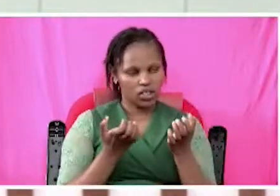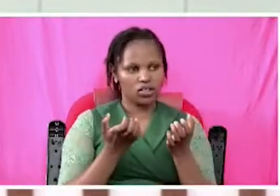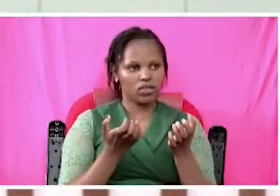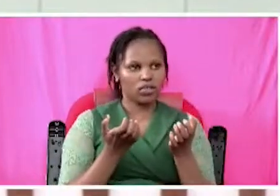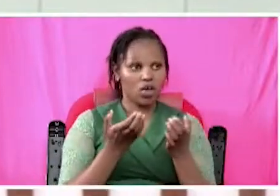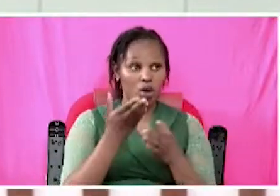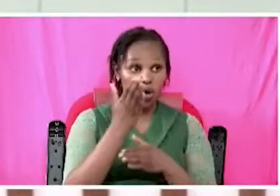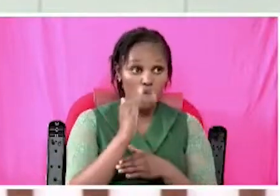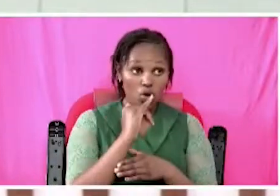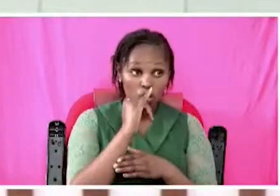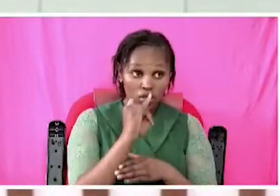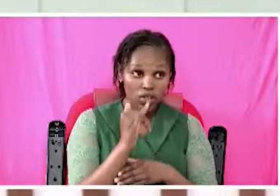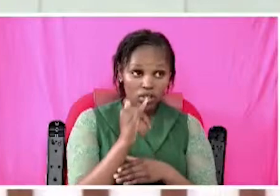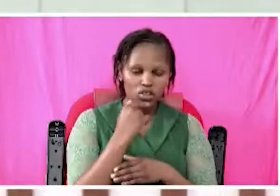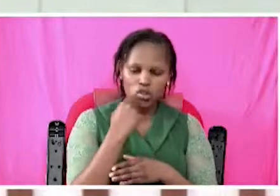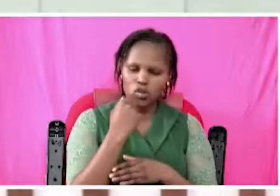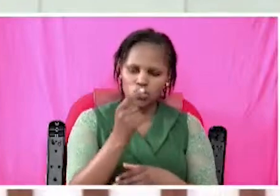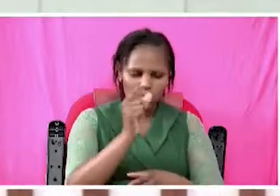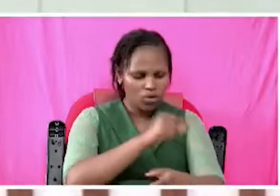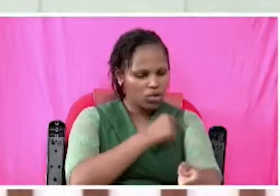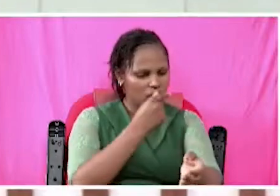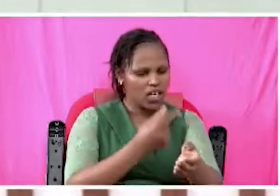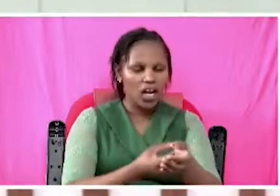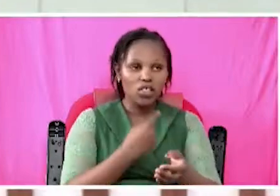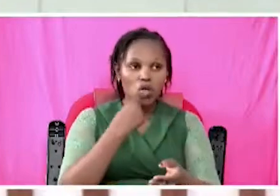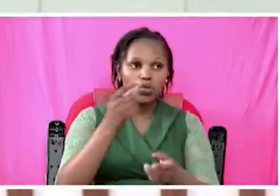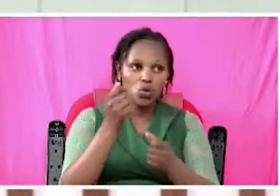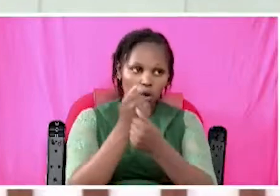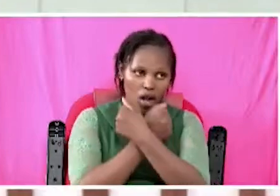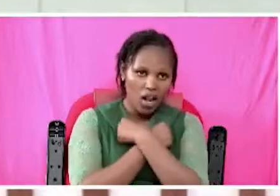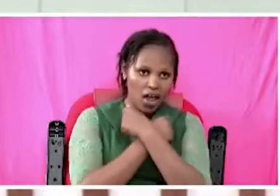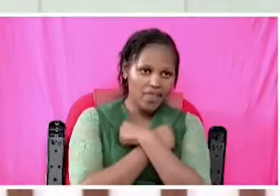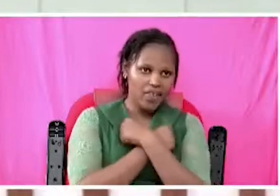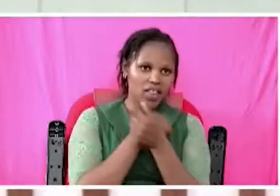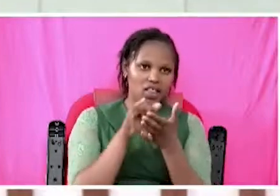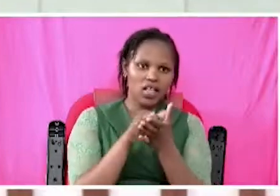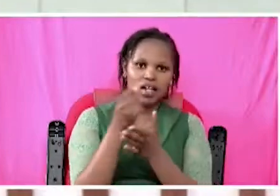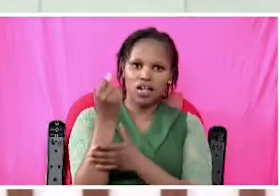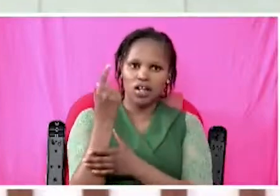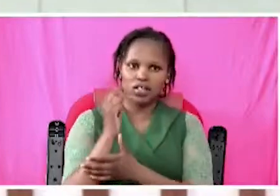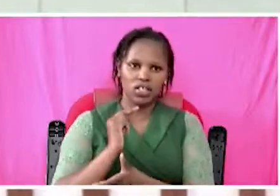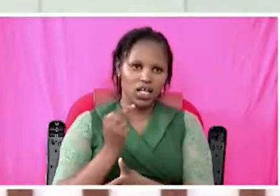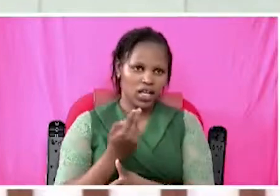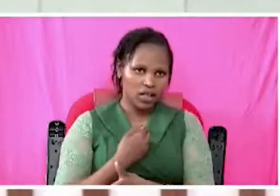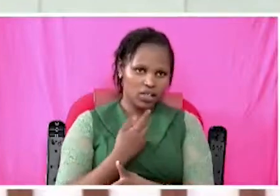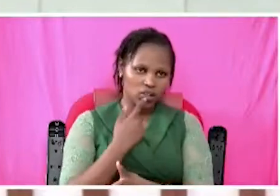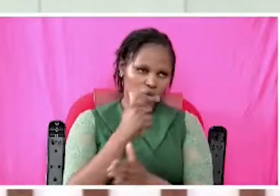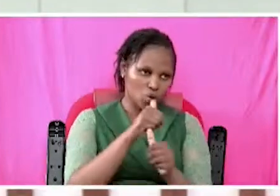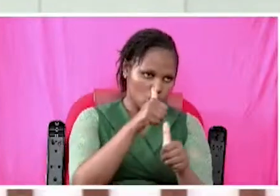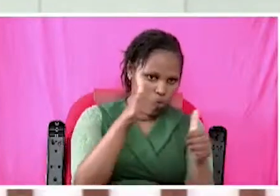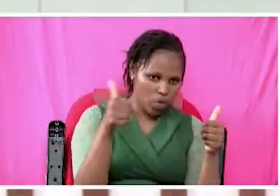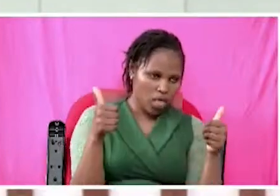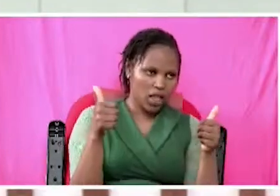God is so gracious, so loving, that he understands us so well